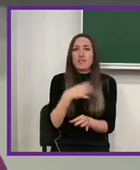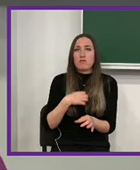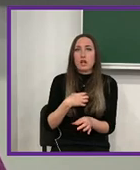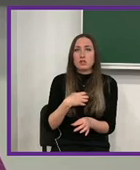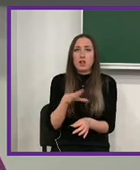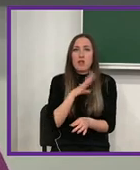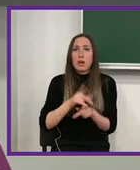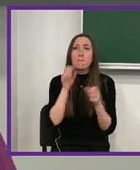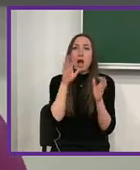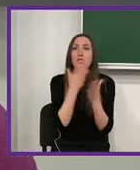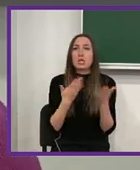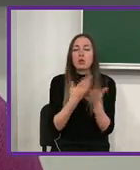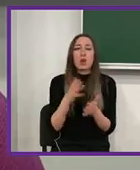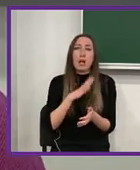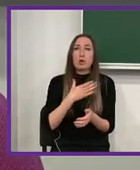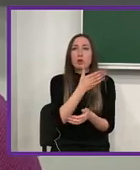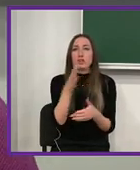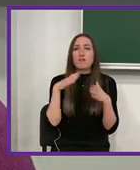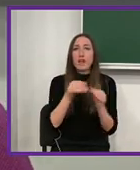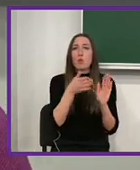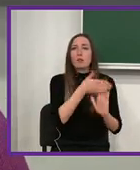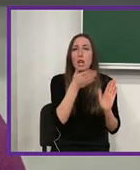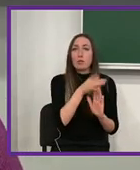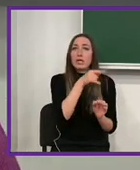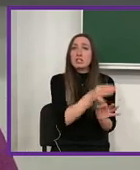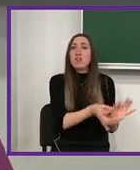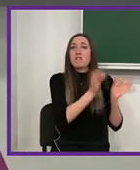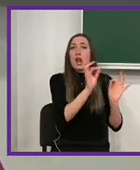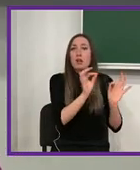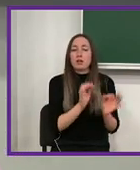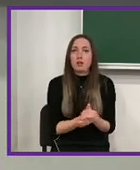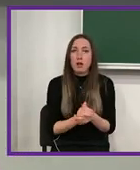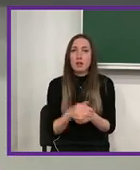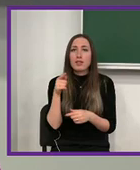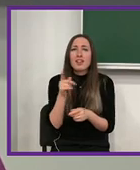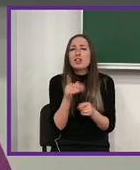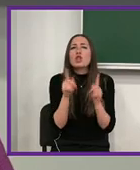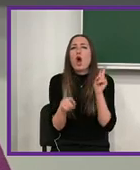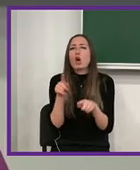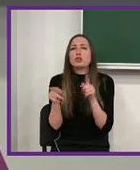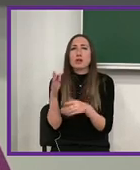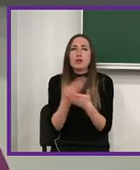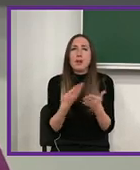So a number of things like that. So it just goes through. If you want to monitor what's happening on the ground,